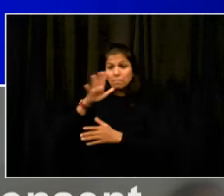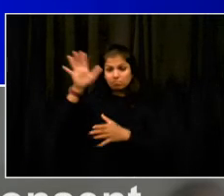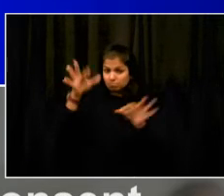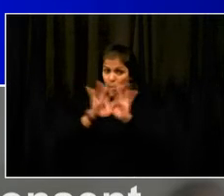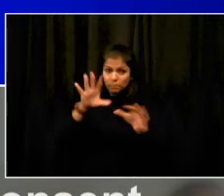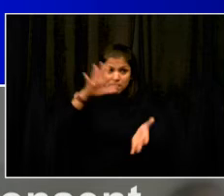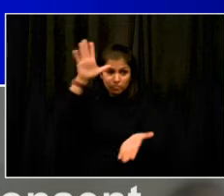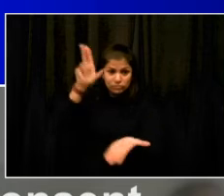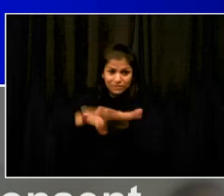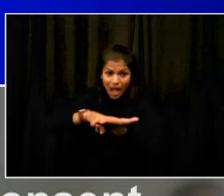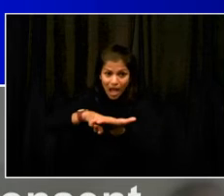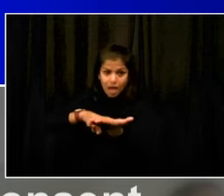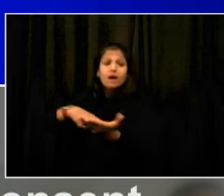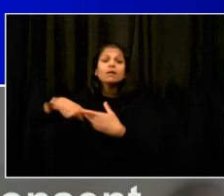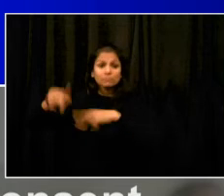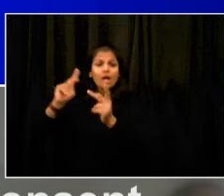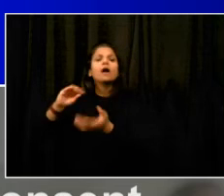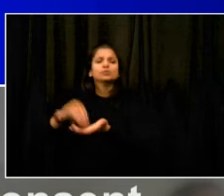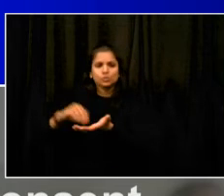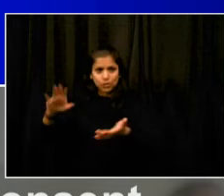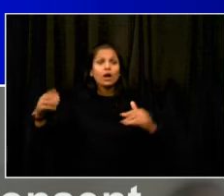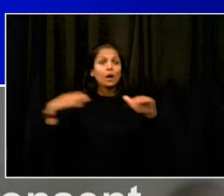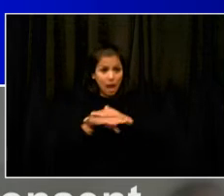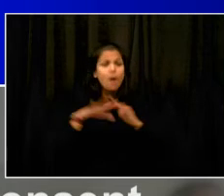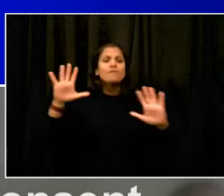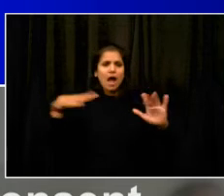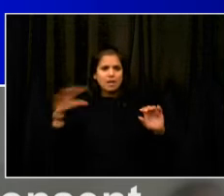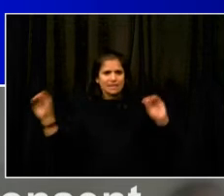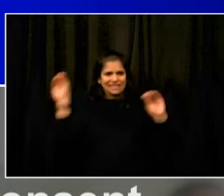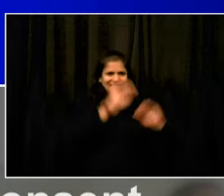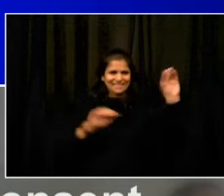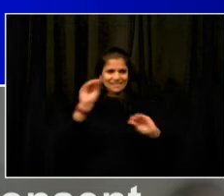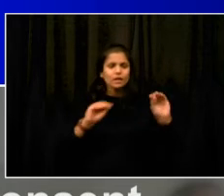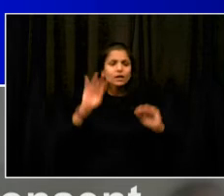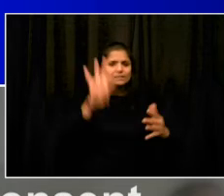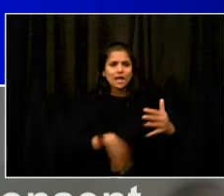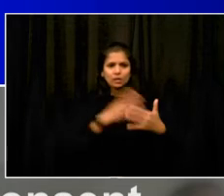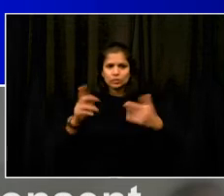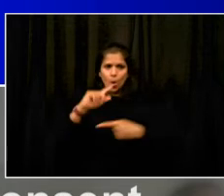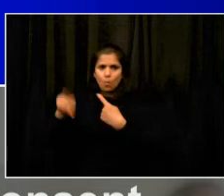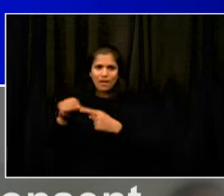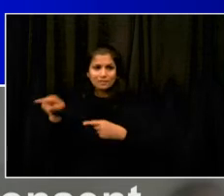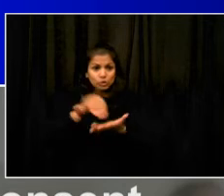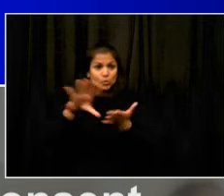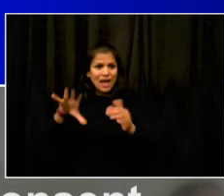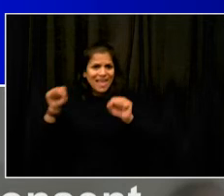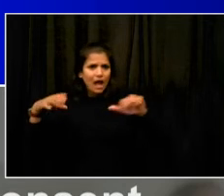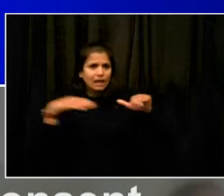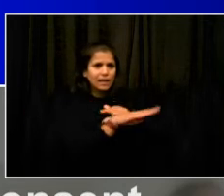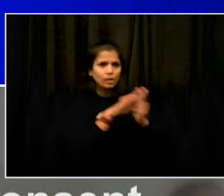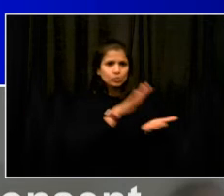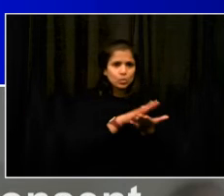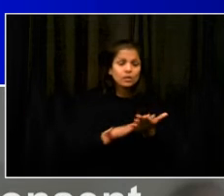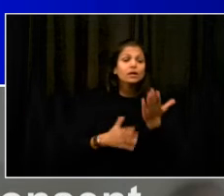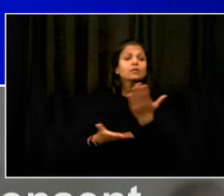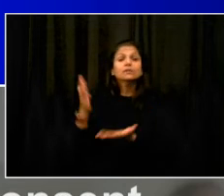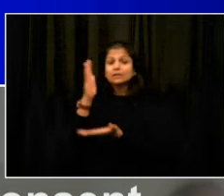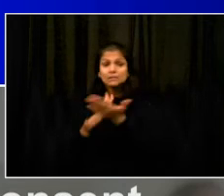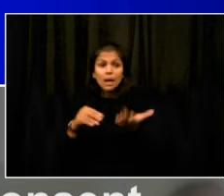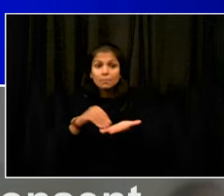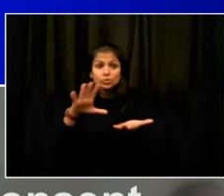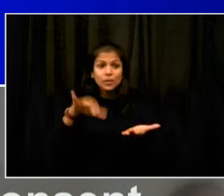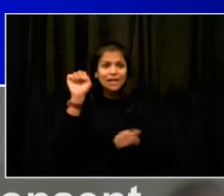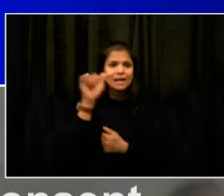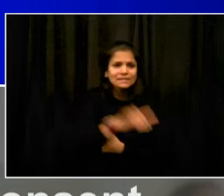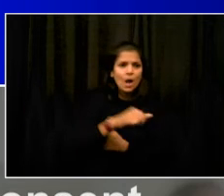child will be moved to all remote. So I want to say this in a very straightforward way to parents. These seats are precious.